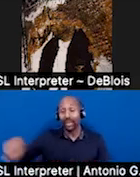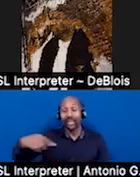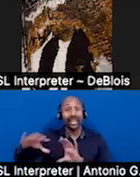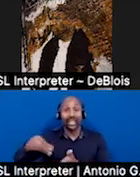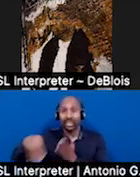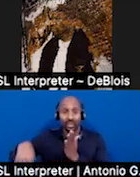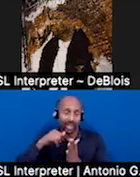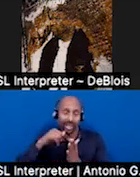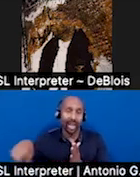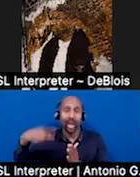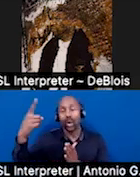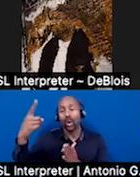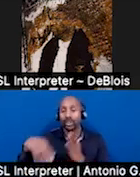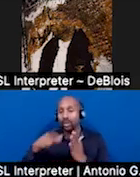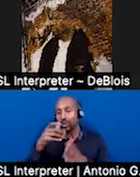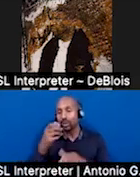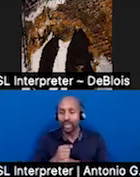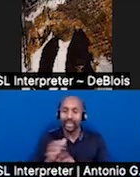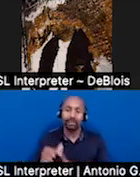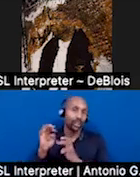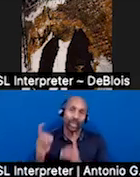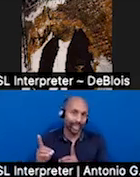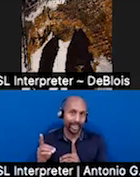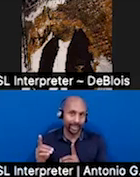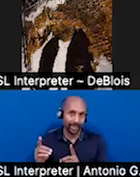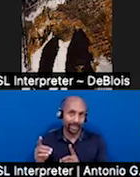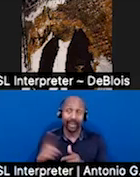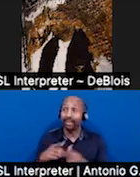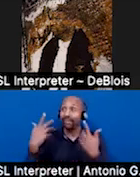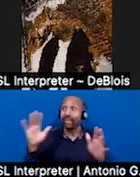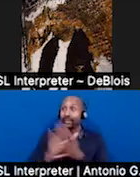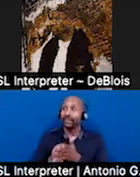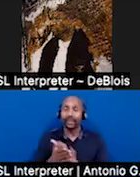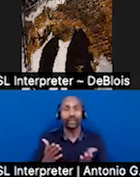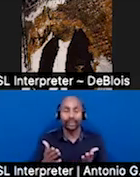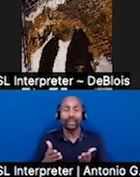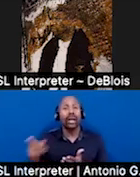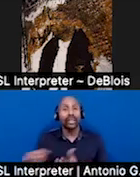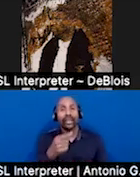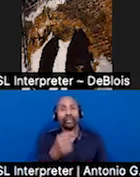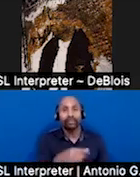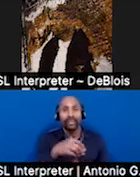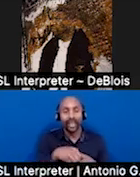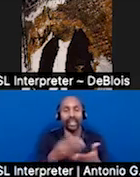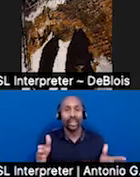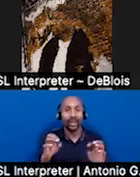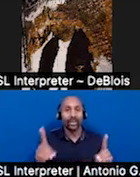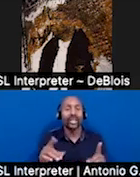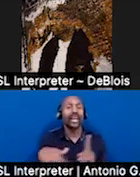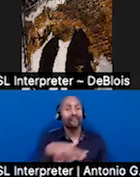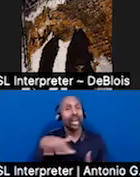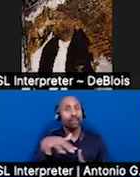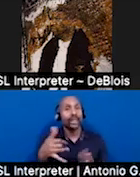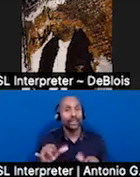students who receive special education. They go to school in a general education environment, right? And so we need our